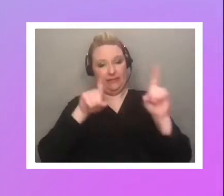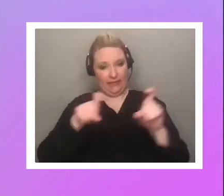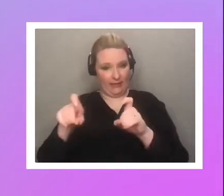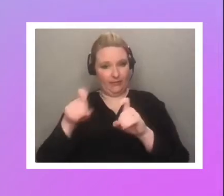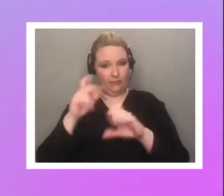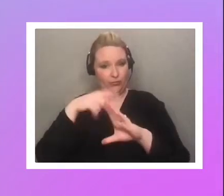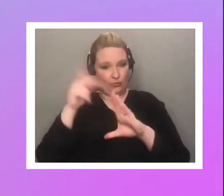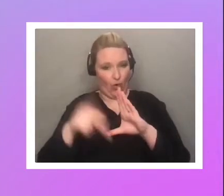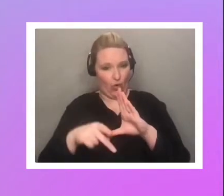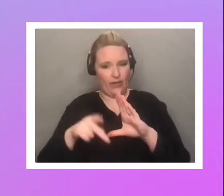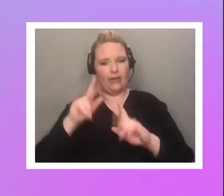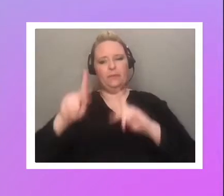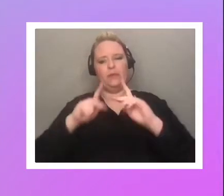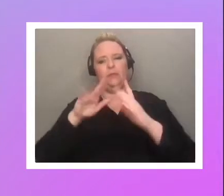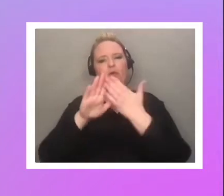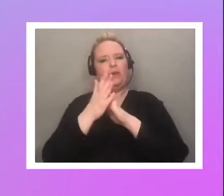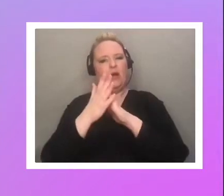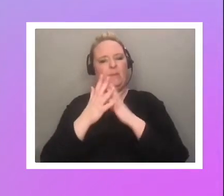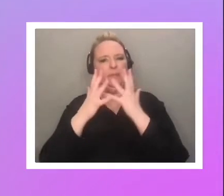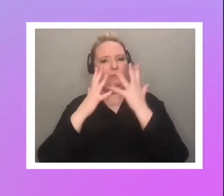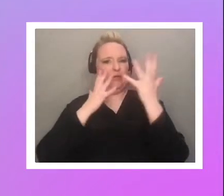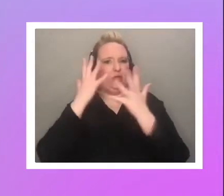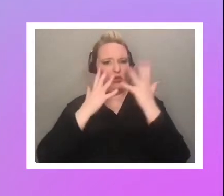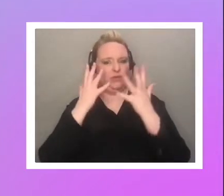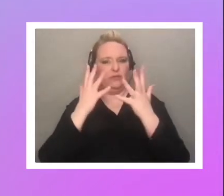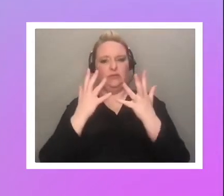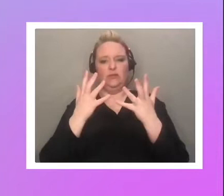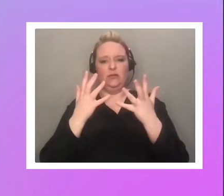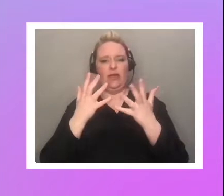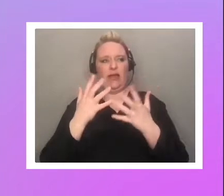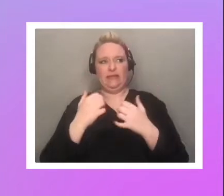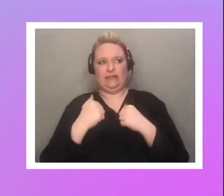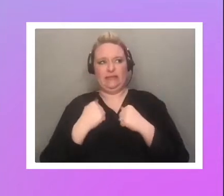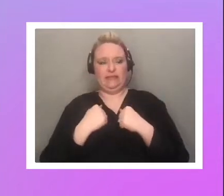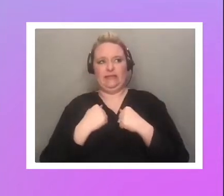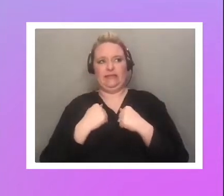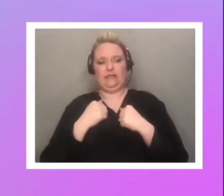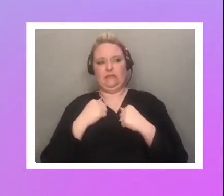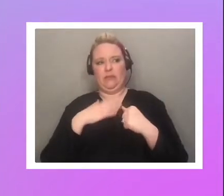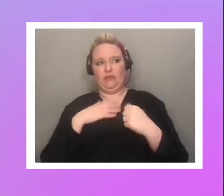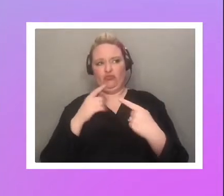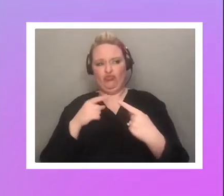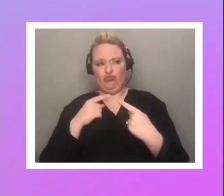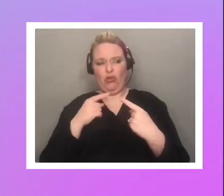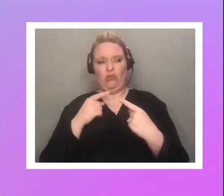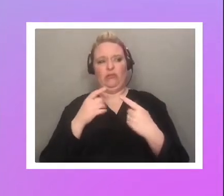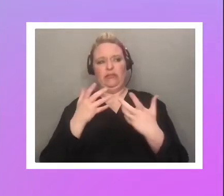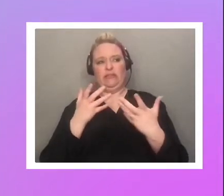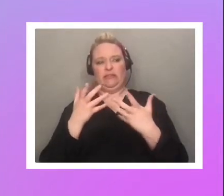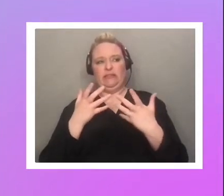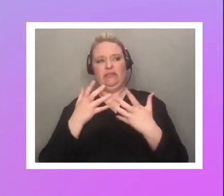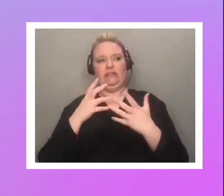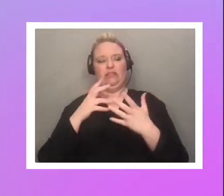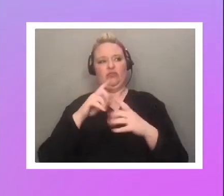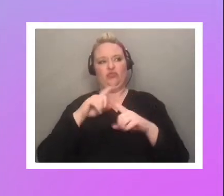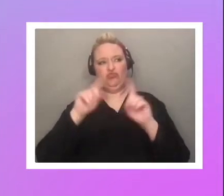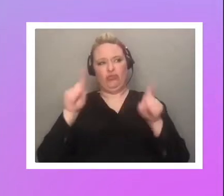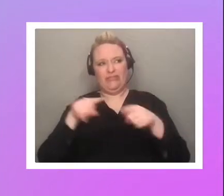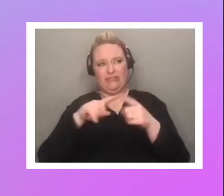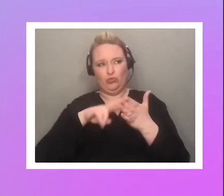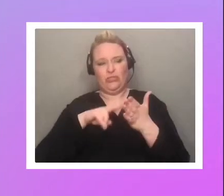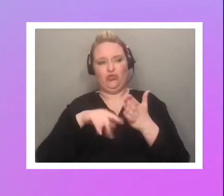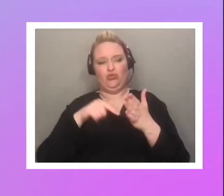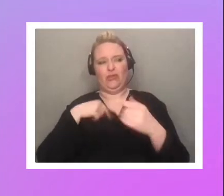get really ashamed to tell me that they're, the struggles they have with learning a screen reader.